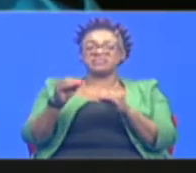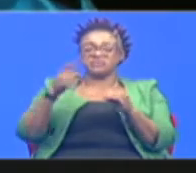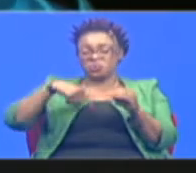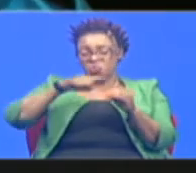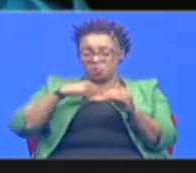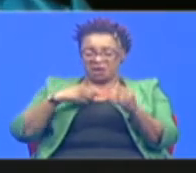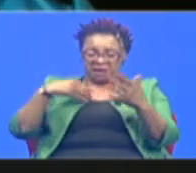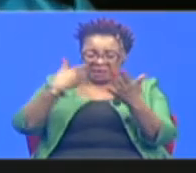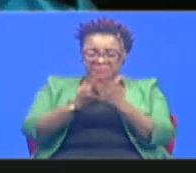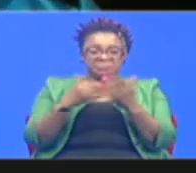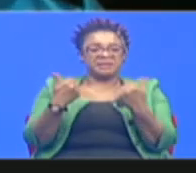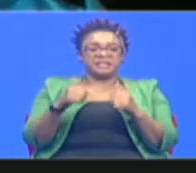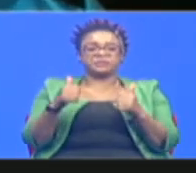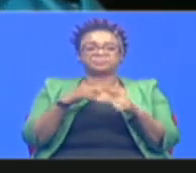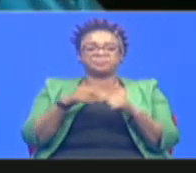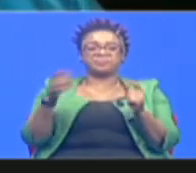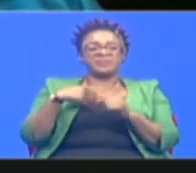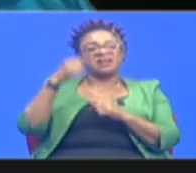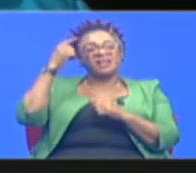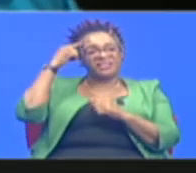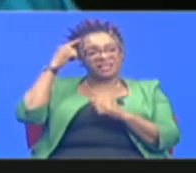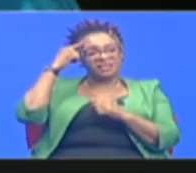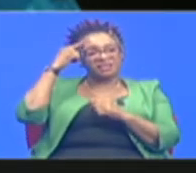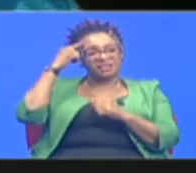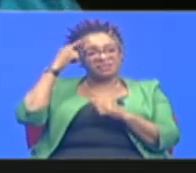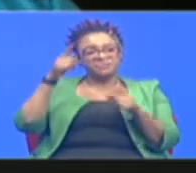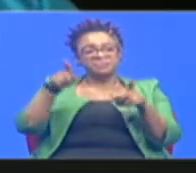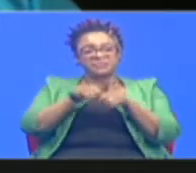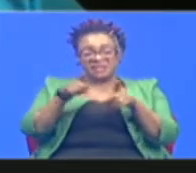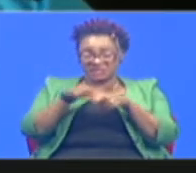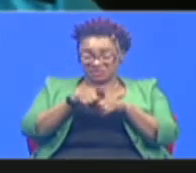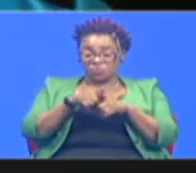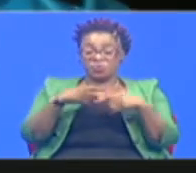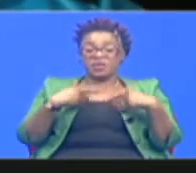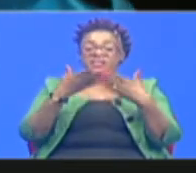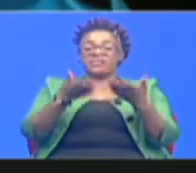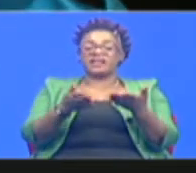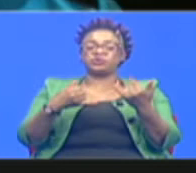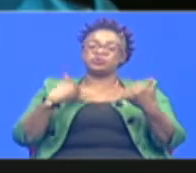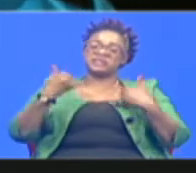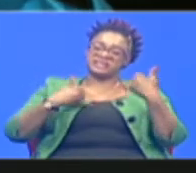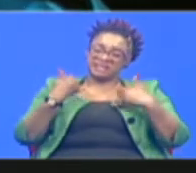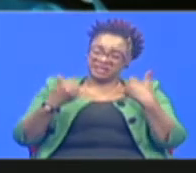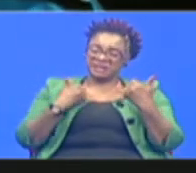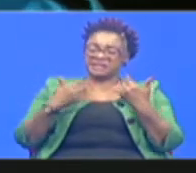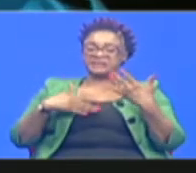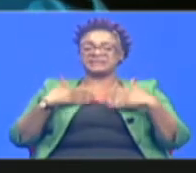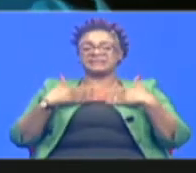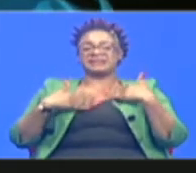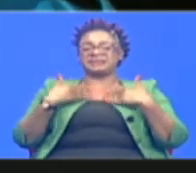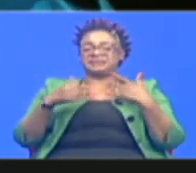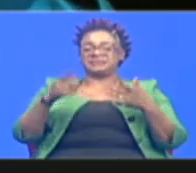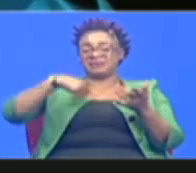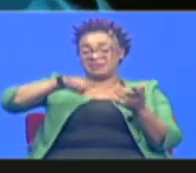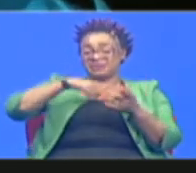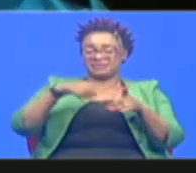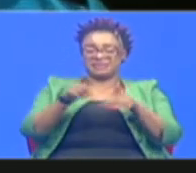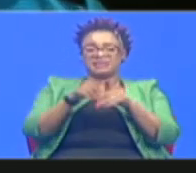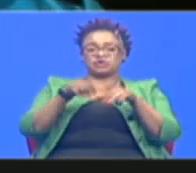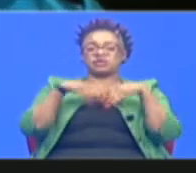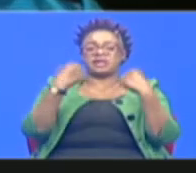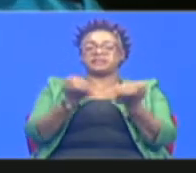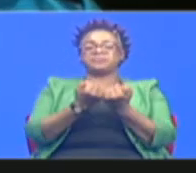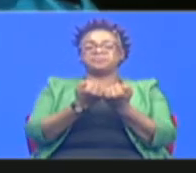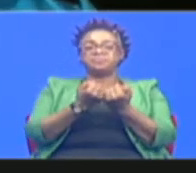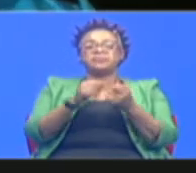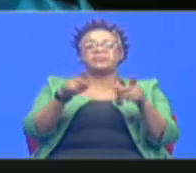I think while artists are there to entertain and to excite us as society, I think there's also